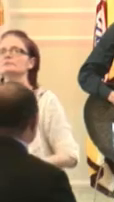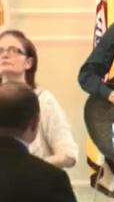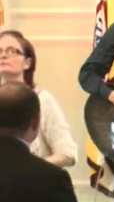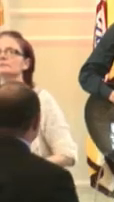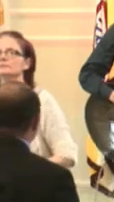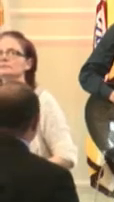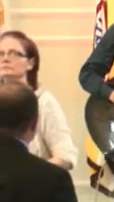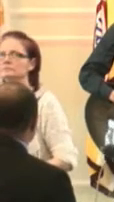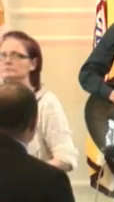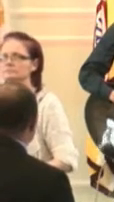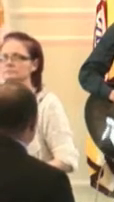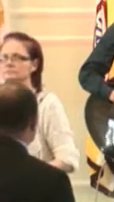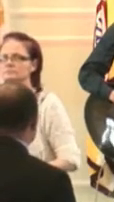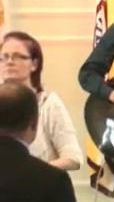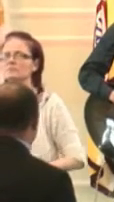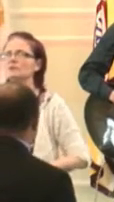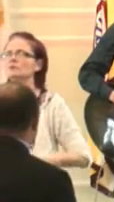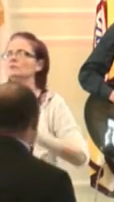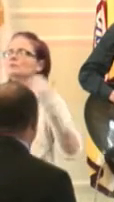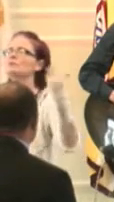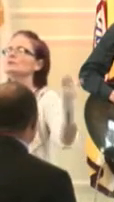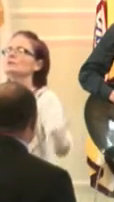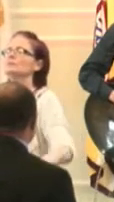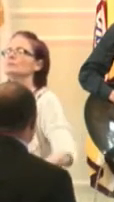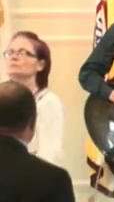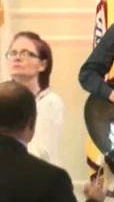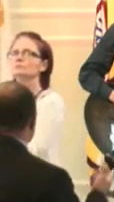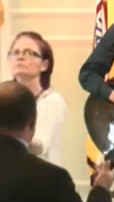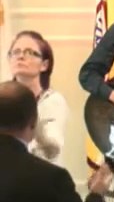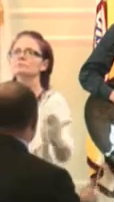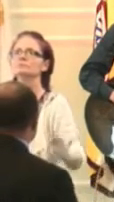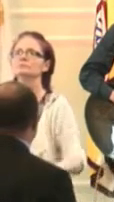today. We welcome you